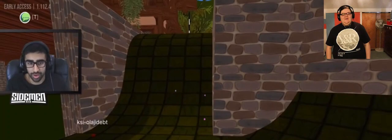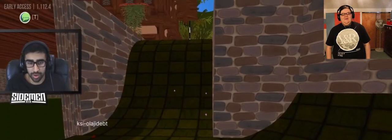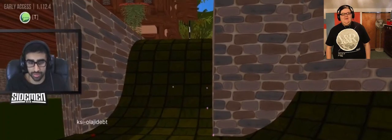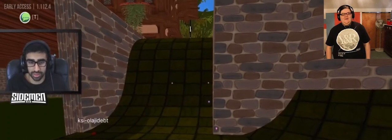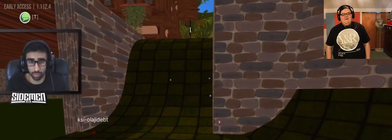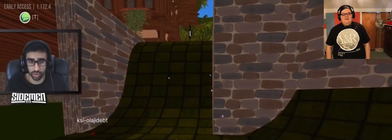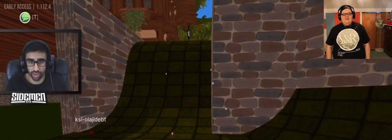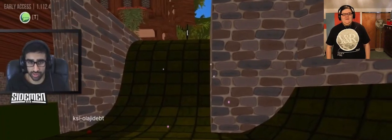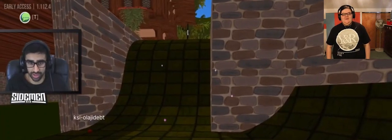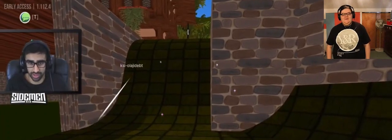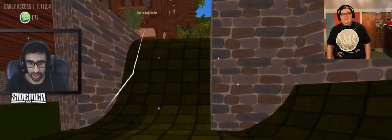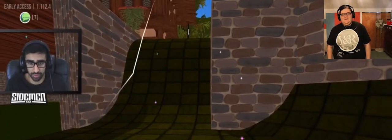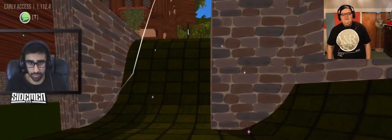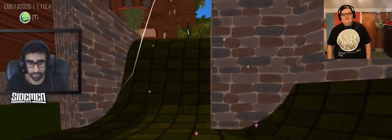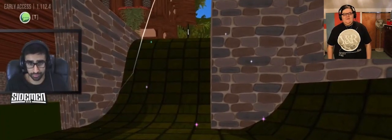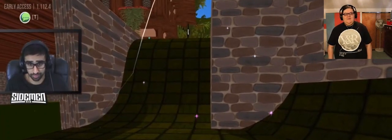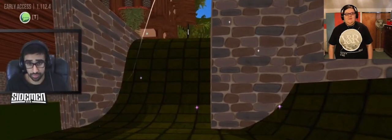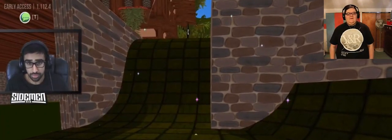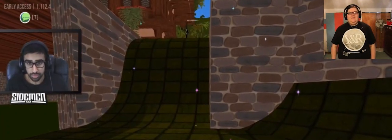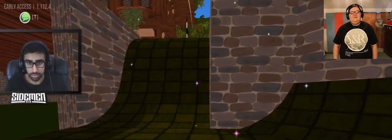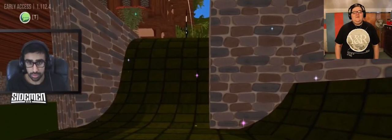I'm going to pop this in one, JJ. Are you?